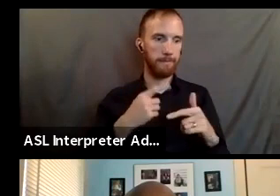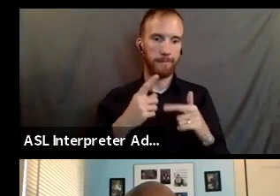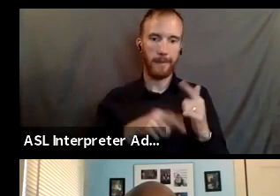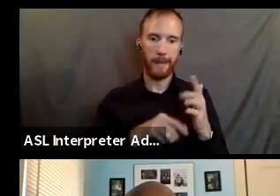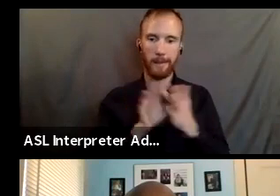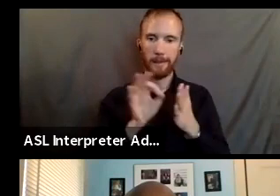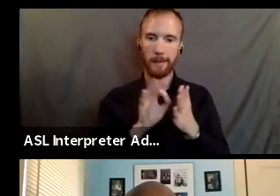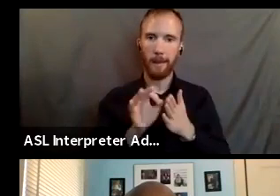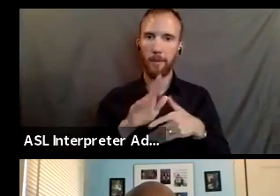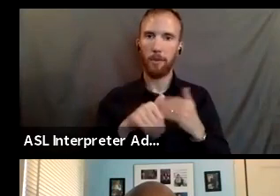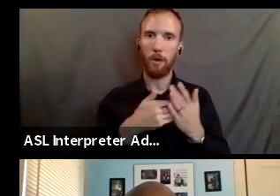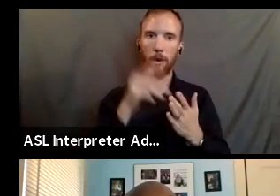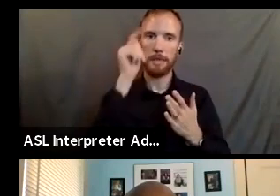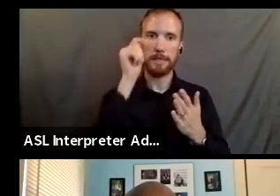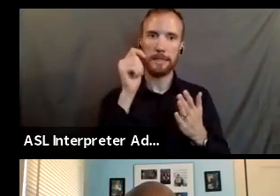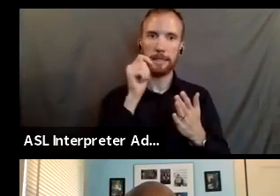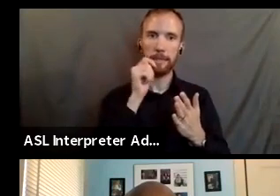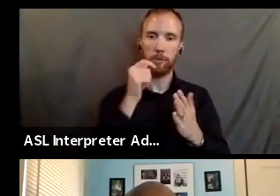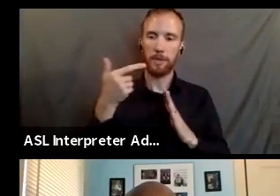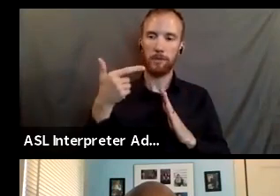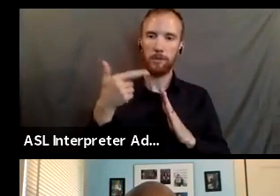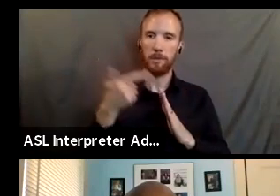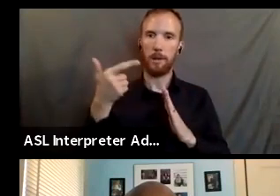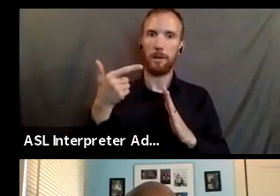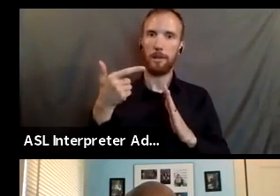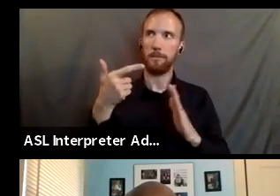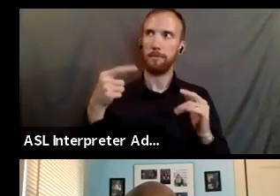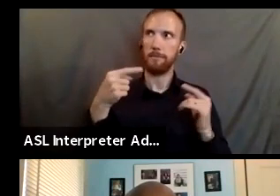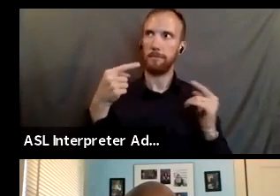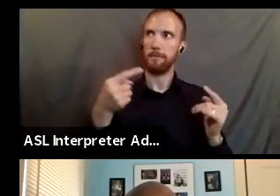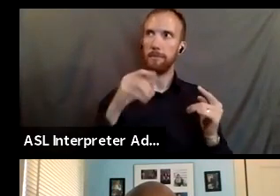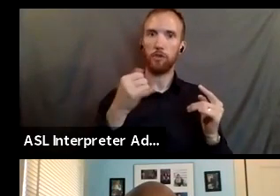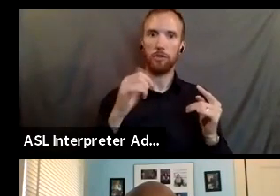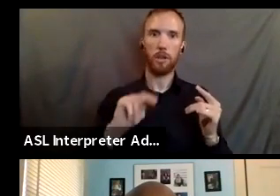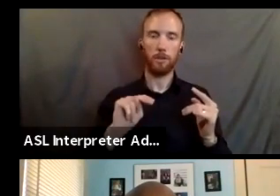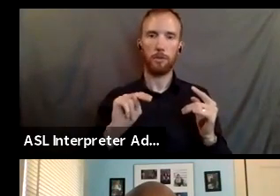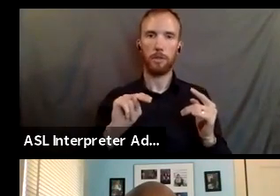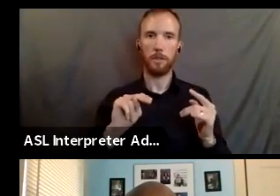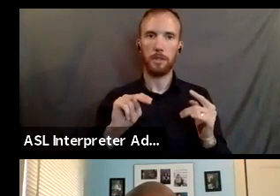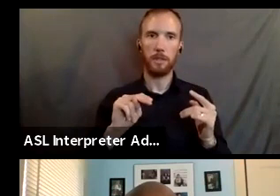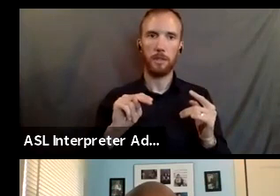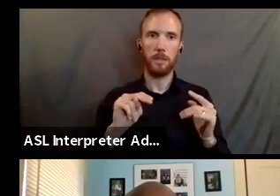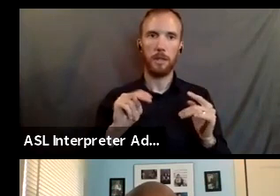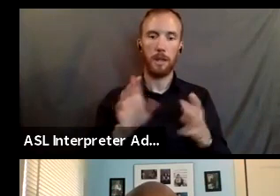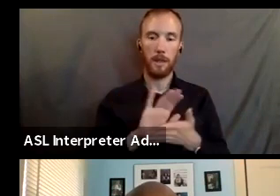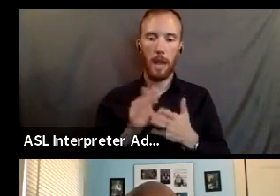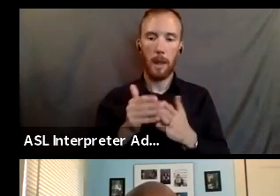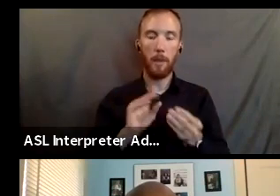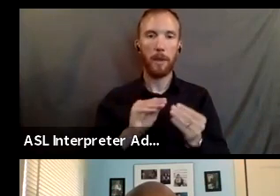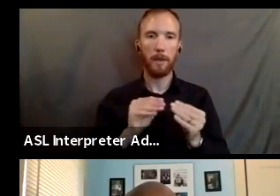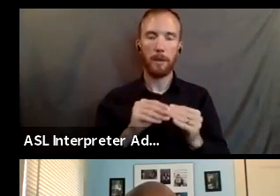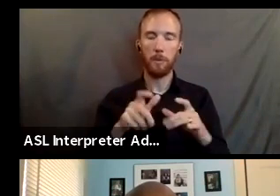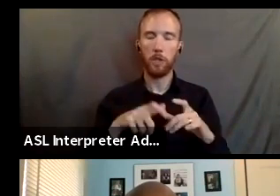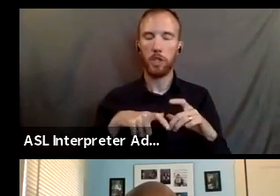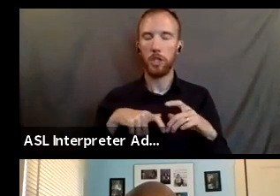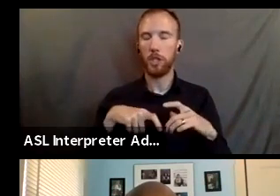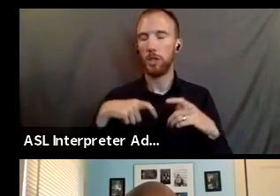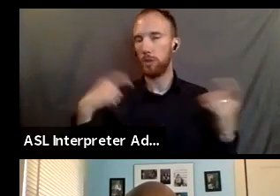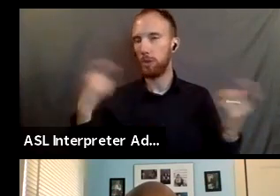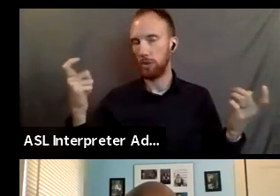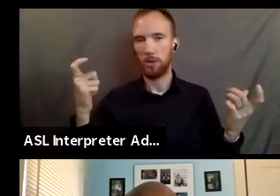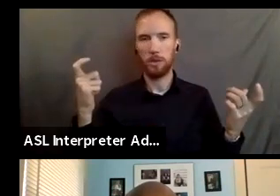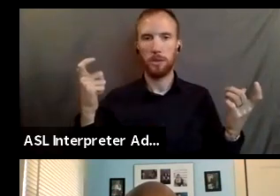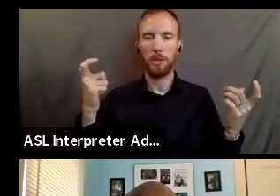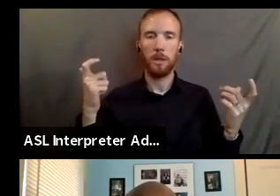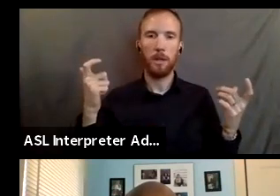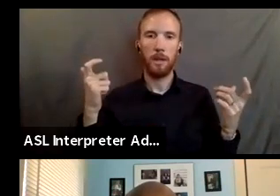chicago since january the number is huge um and i don't hear enough people talking